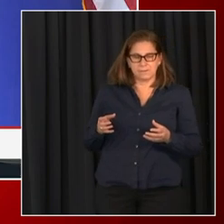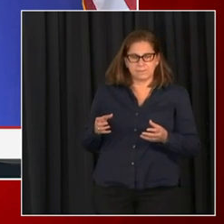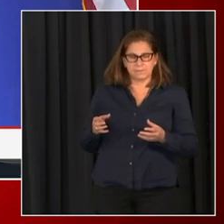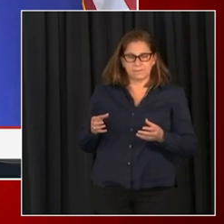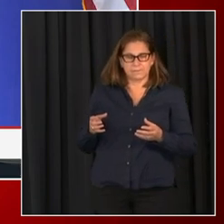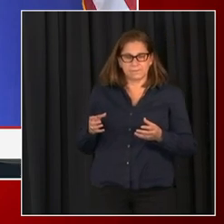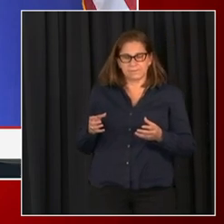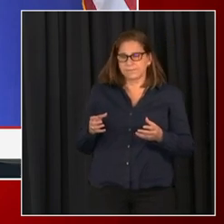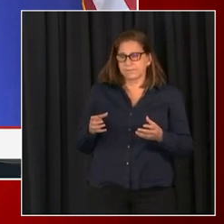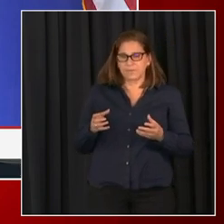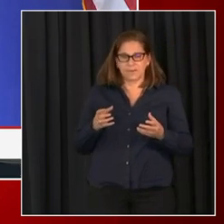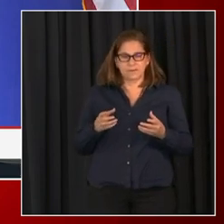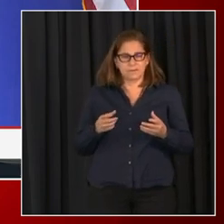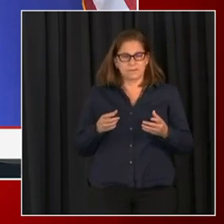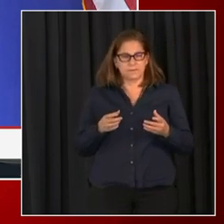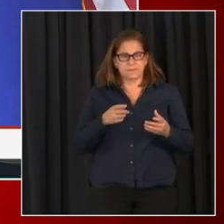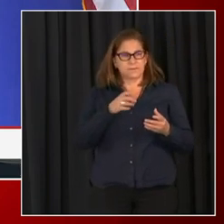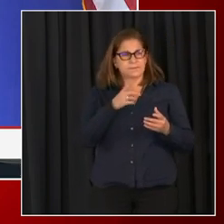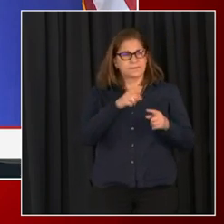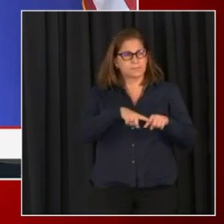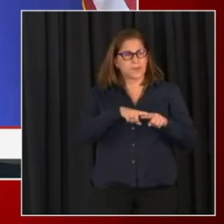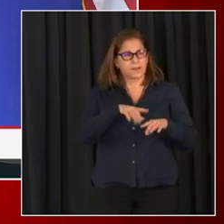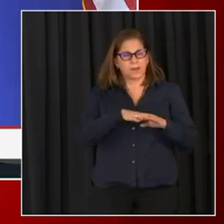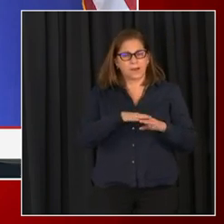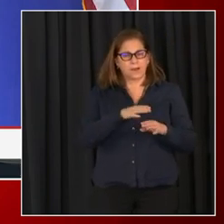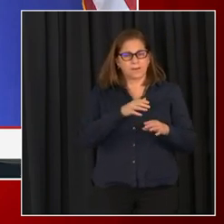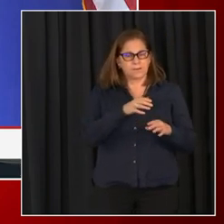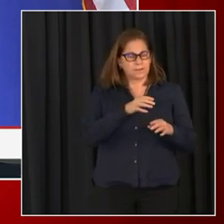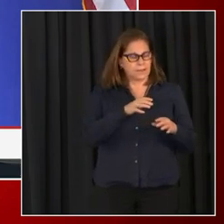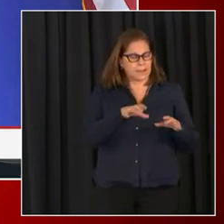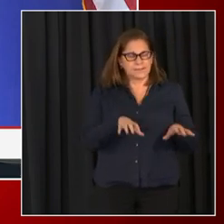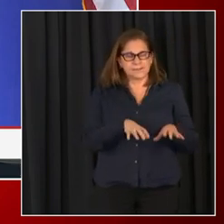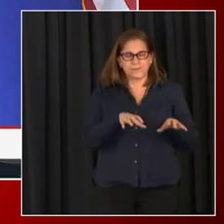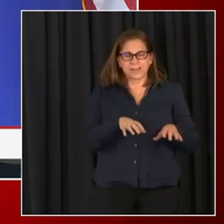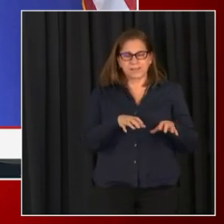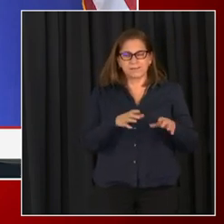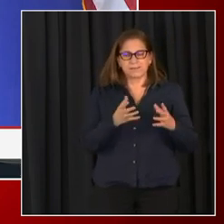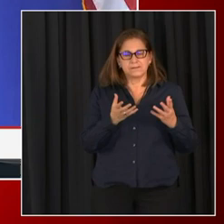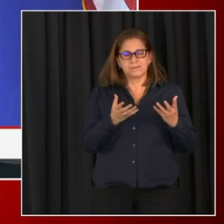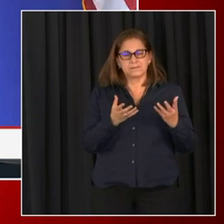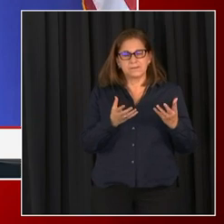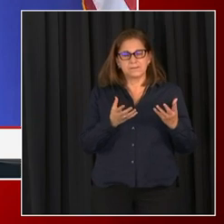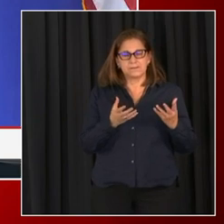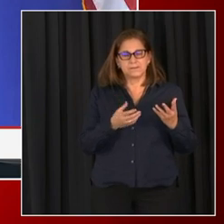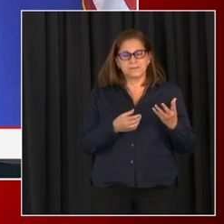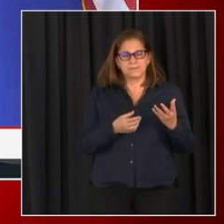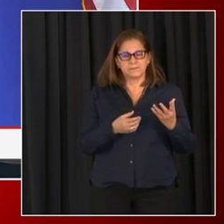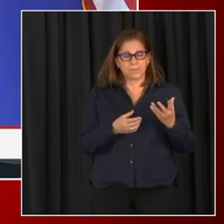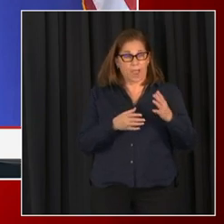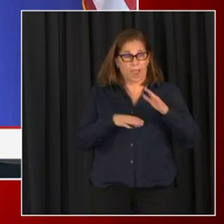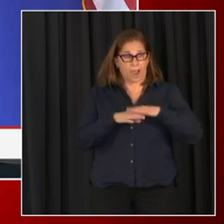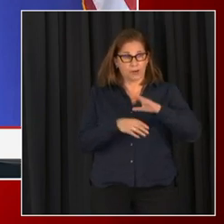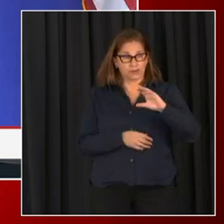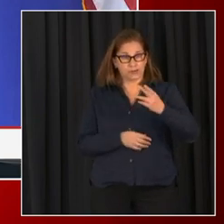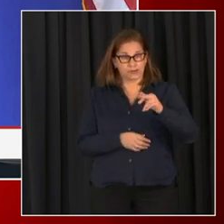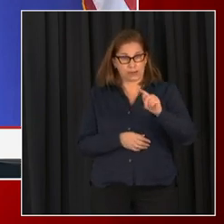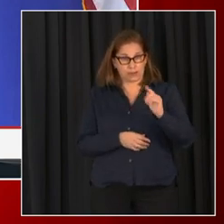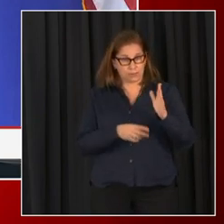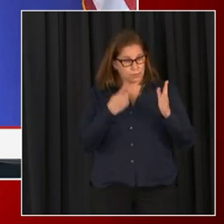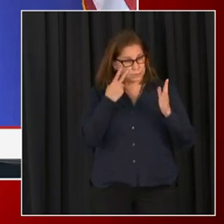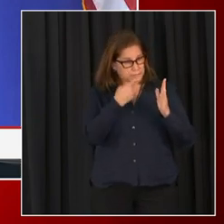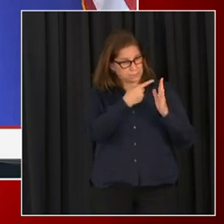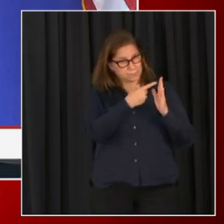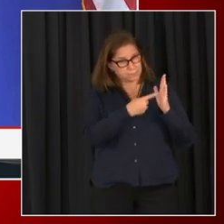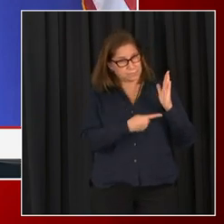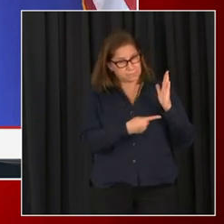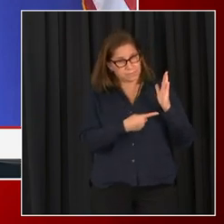on a chart, right? So when an interview is conducted, we ask about